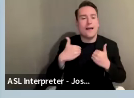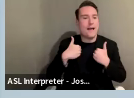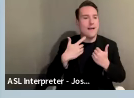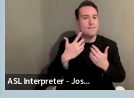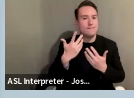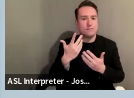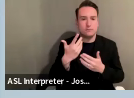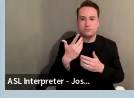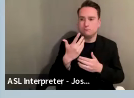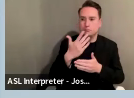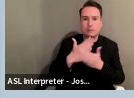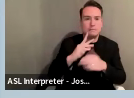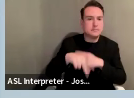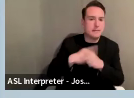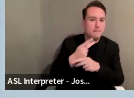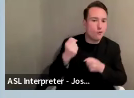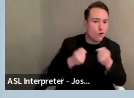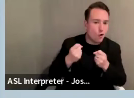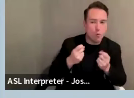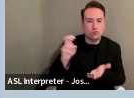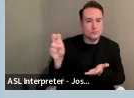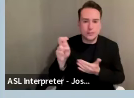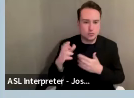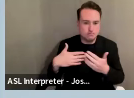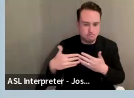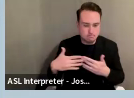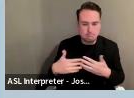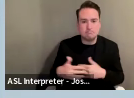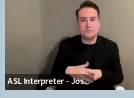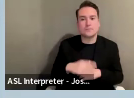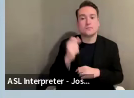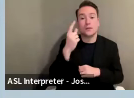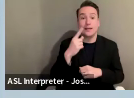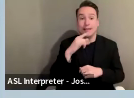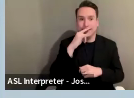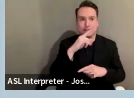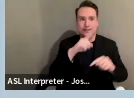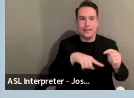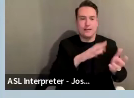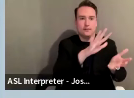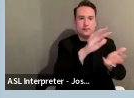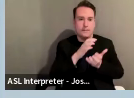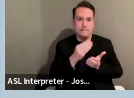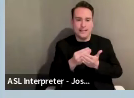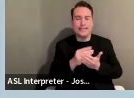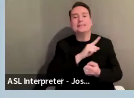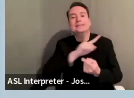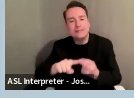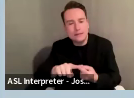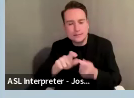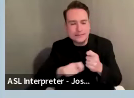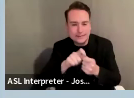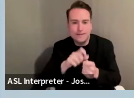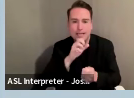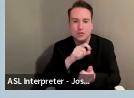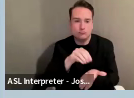reasonable car or some type of transportation. However, the kids will not have the checkbook handed over at that time. The money would be held in trust